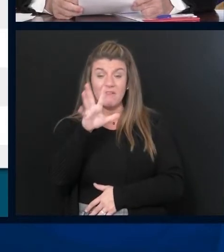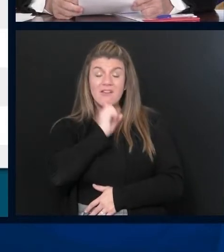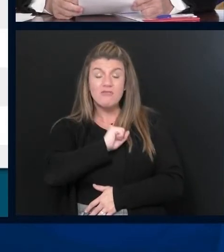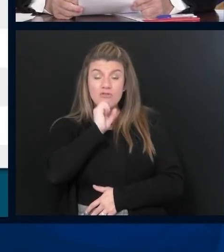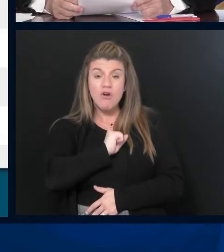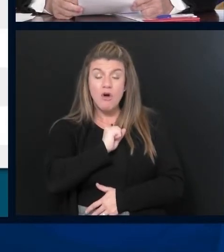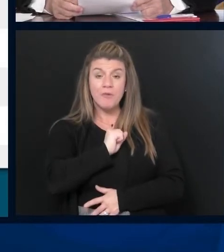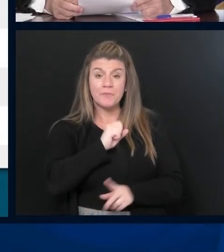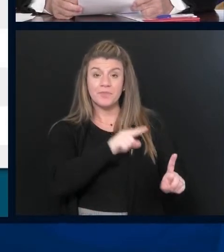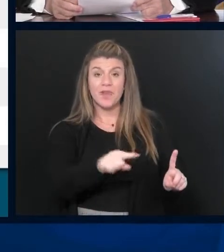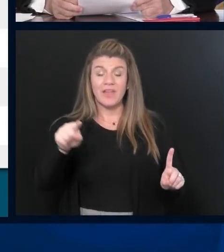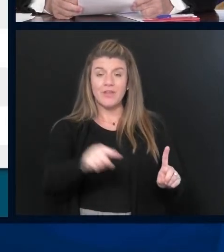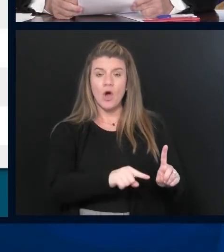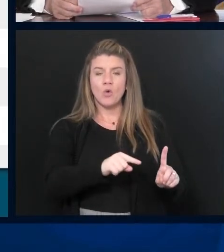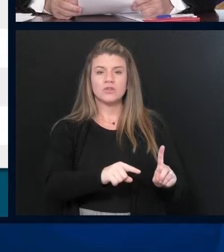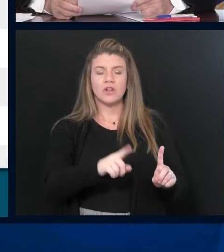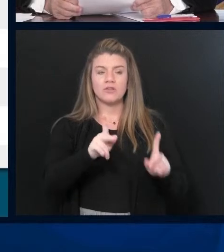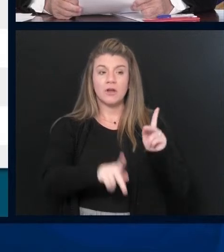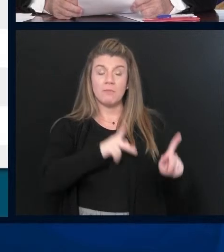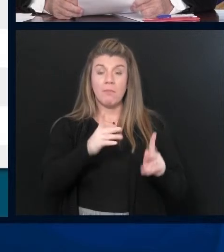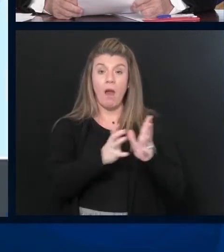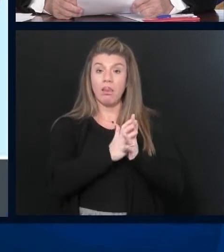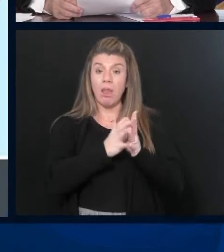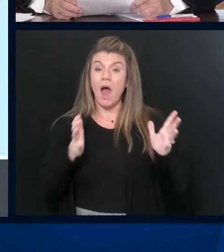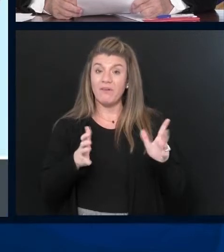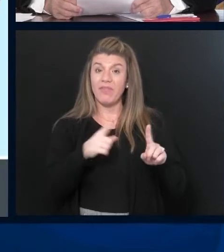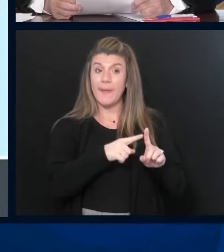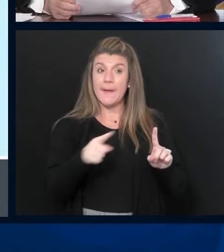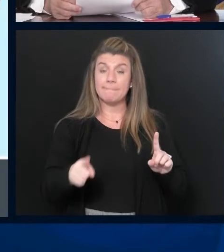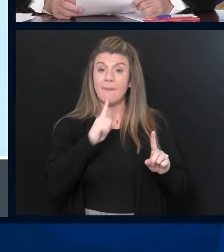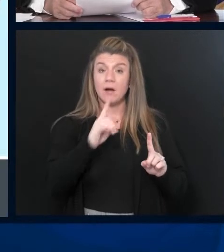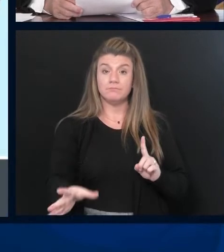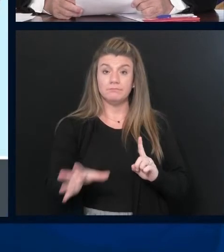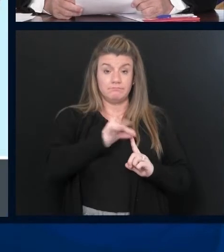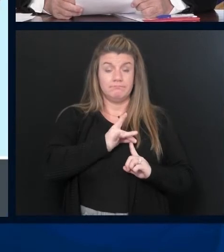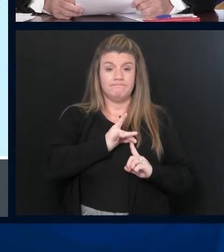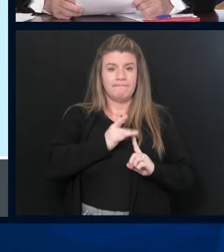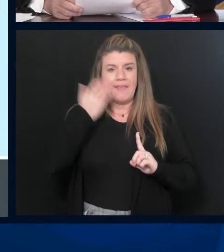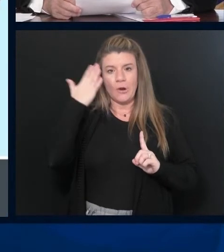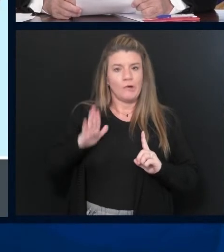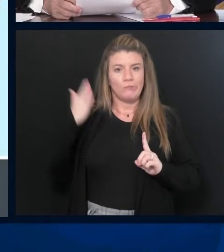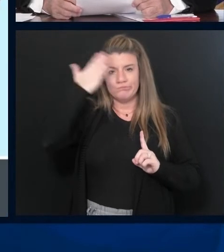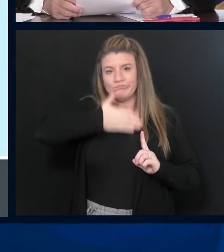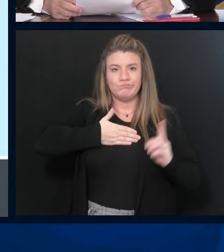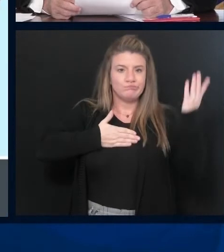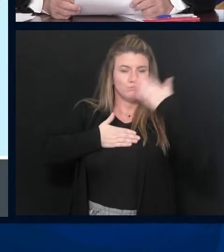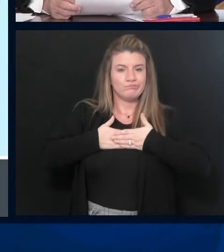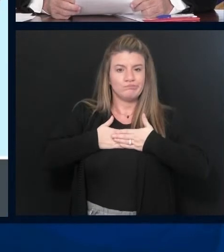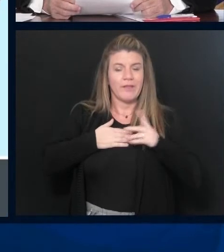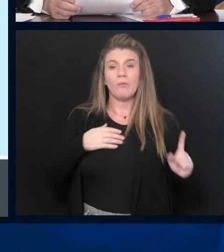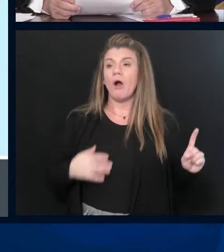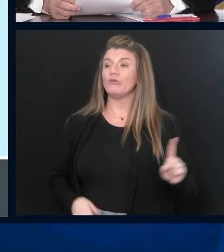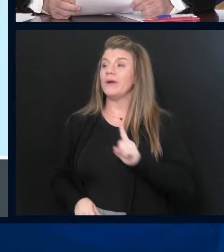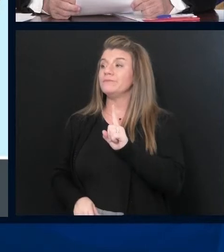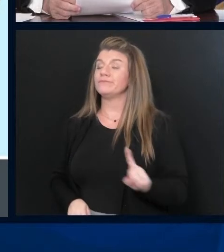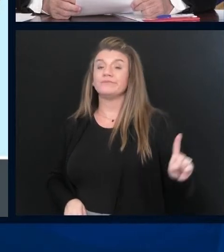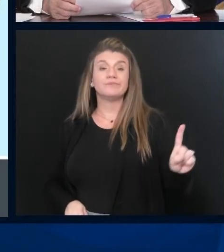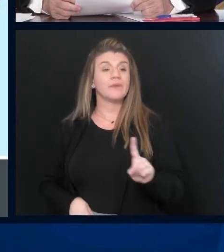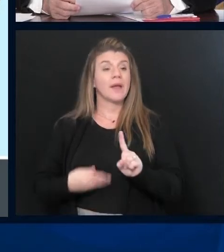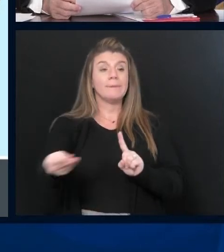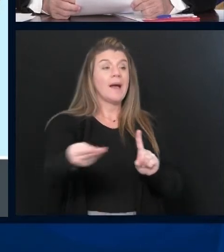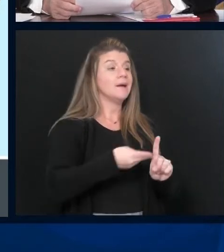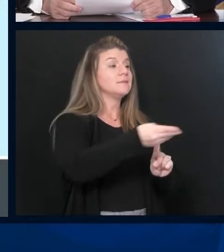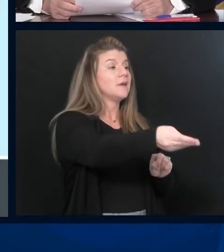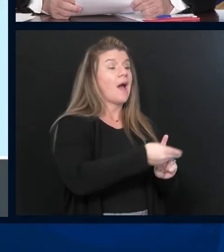age and everything, those people, a lot of those people are carrying this thing around and they don't have a clue they've even got it. And, you know,